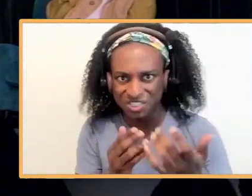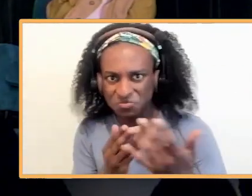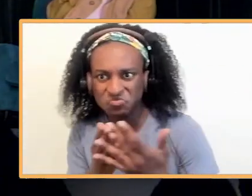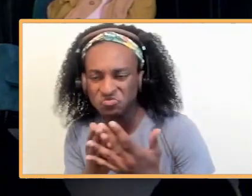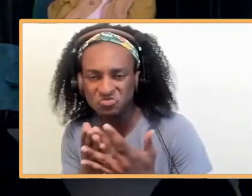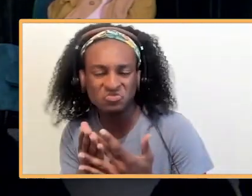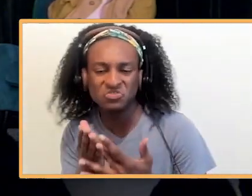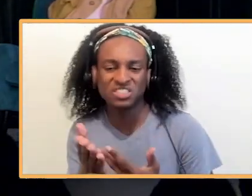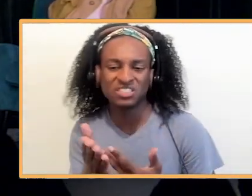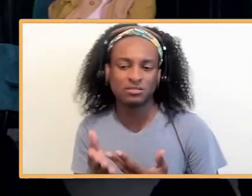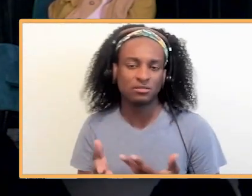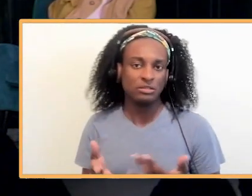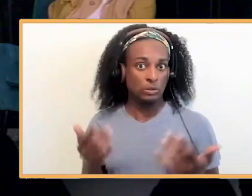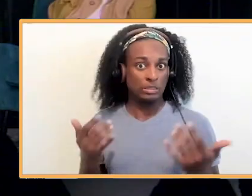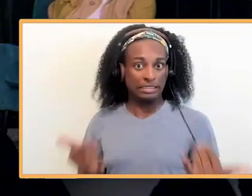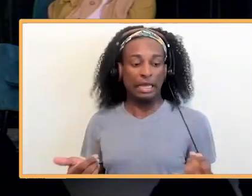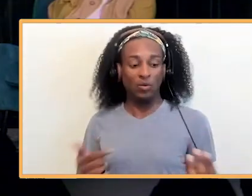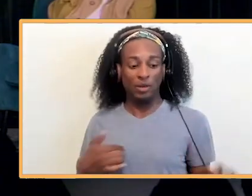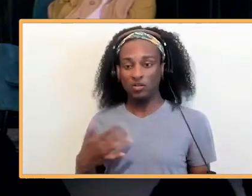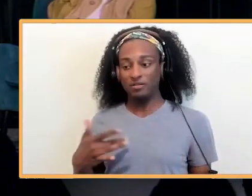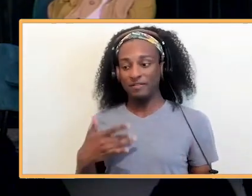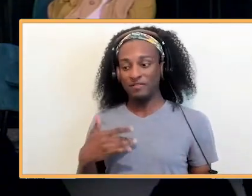like,